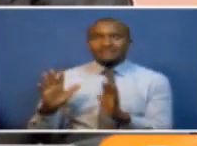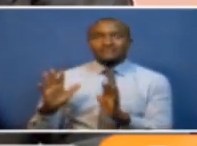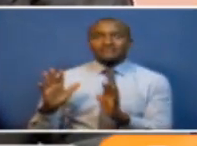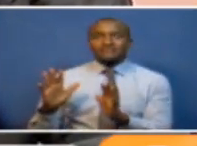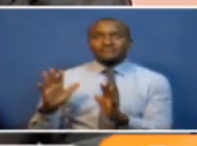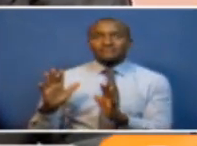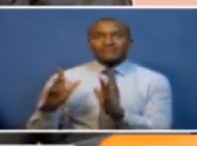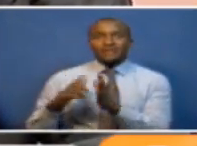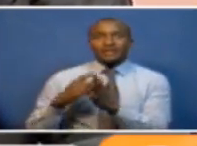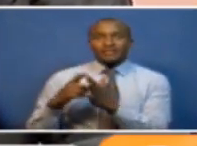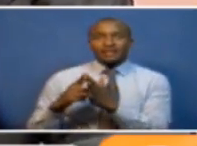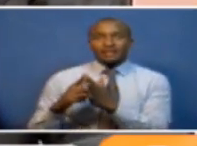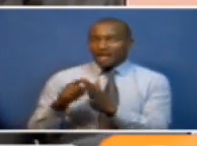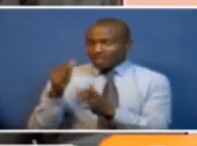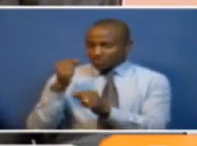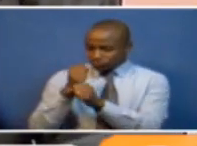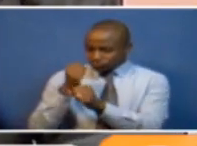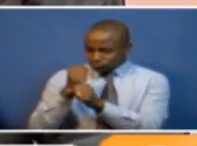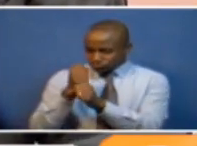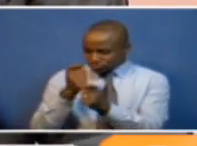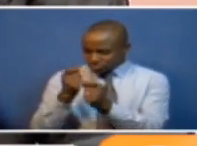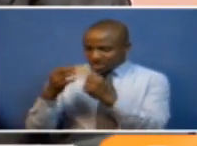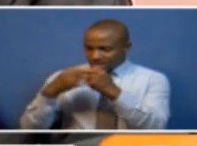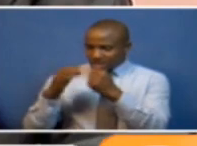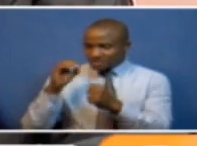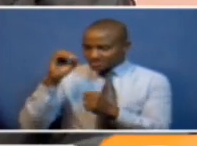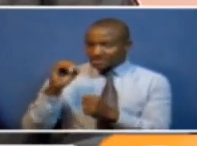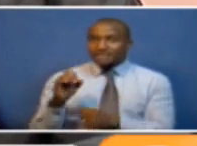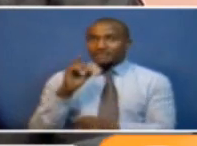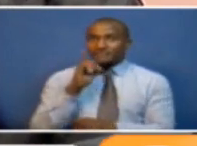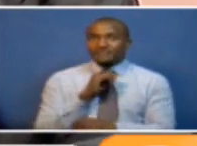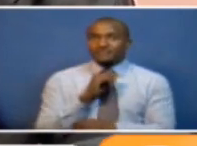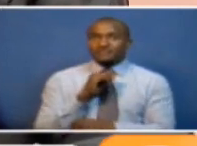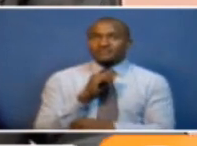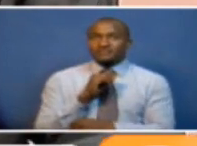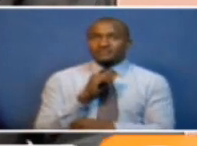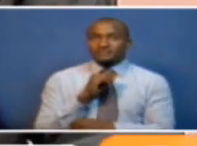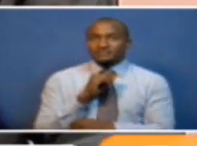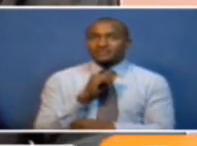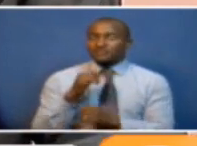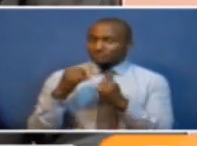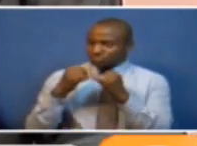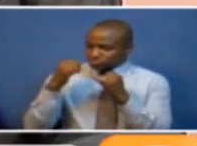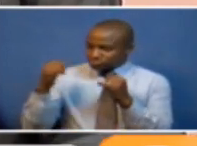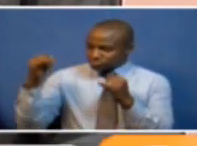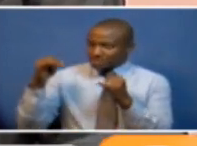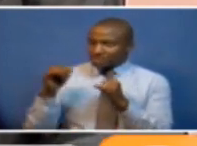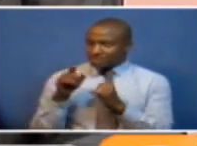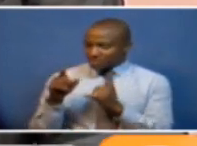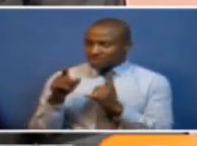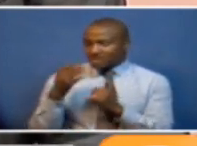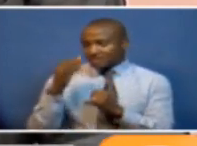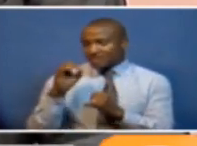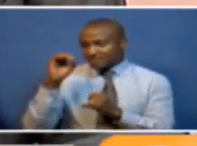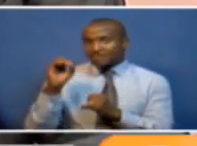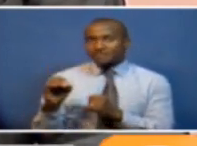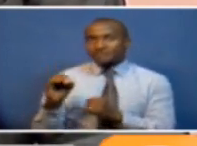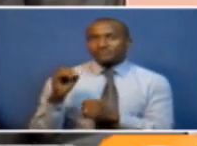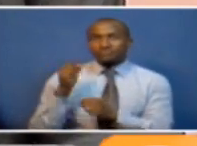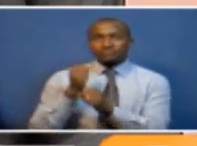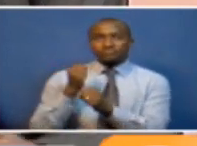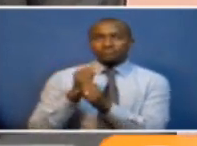The election works, 80% is already done. The stringing works, about 30% is already